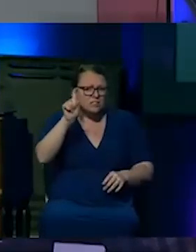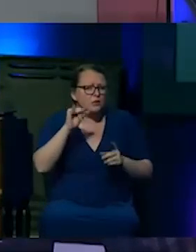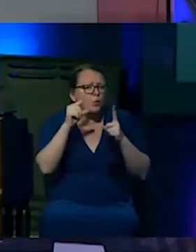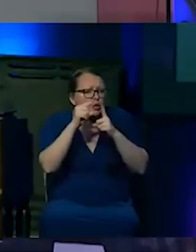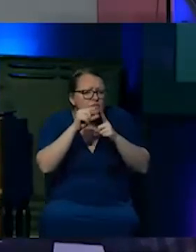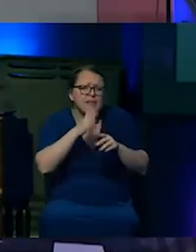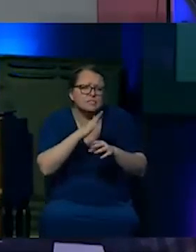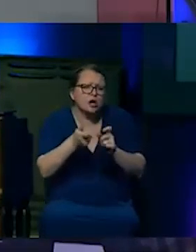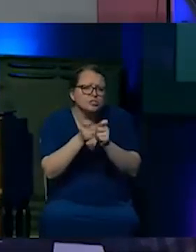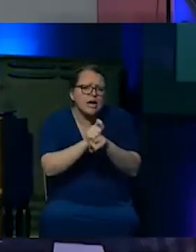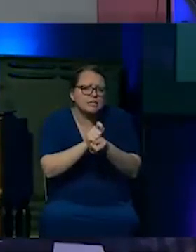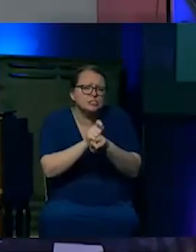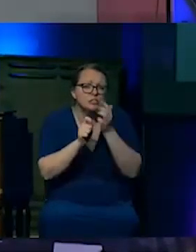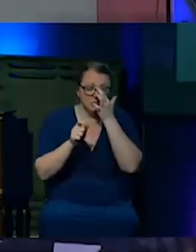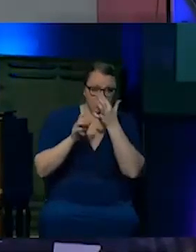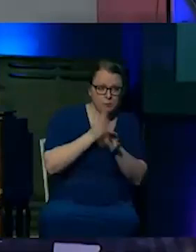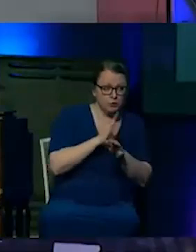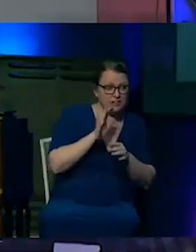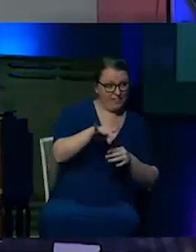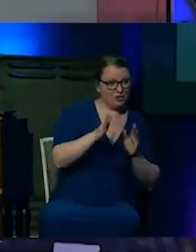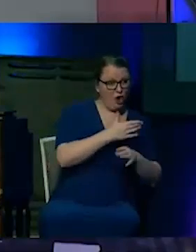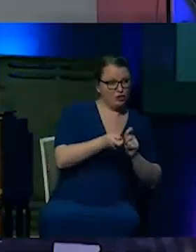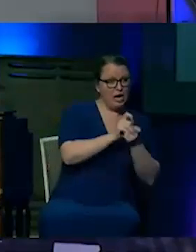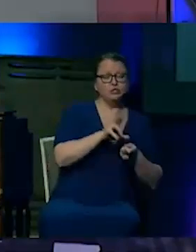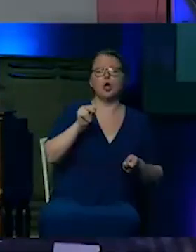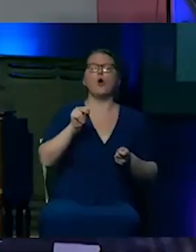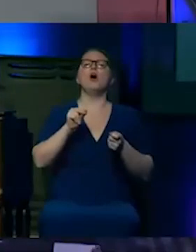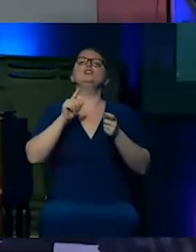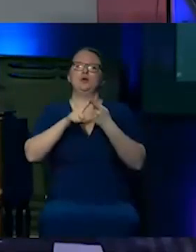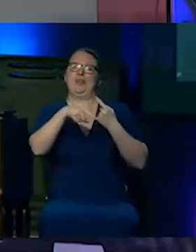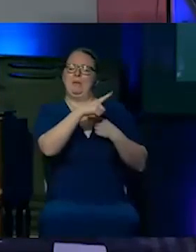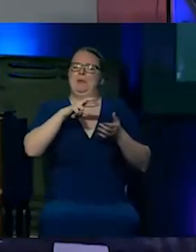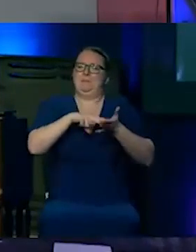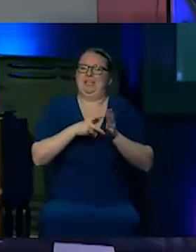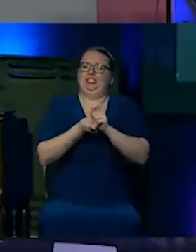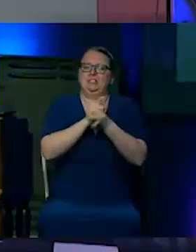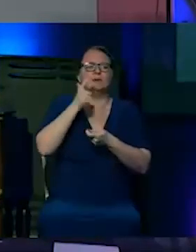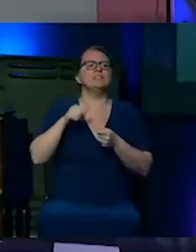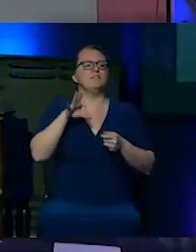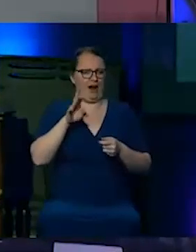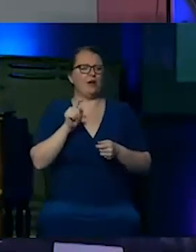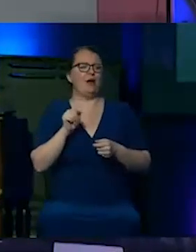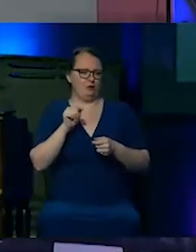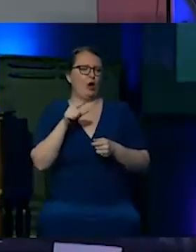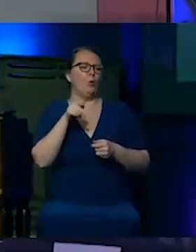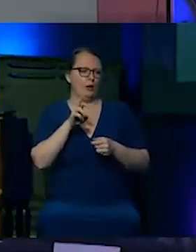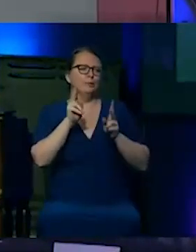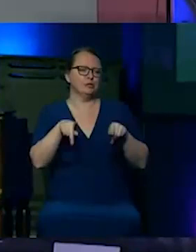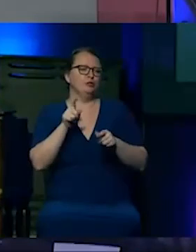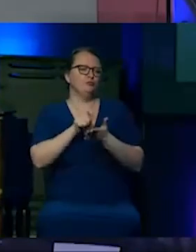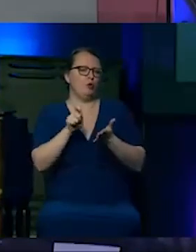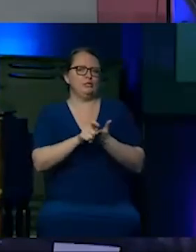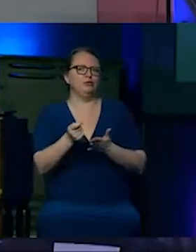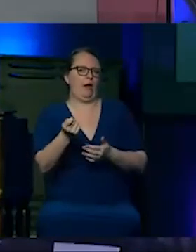Did the music of that song change? No. To them, the meaning changed because they found out a queer person wrote it,